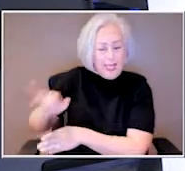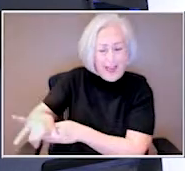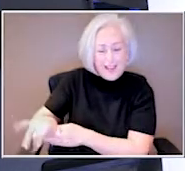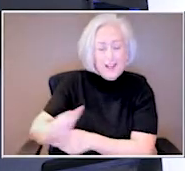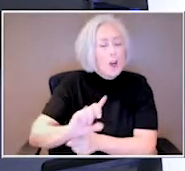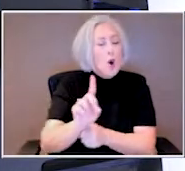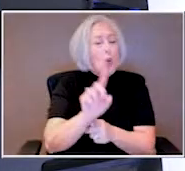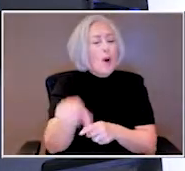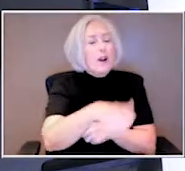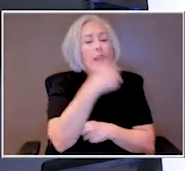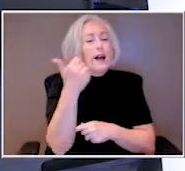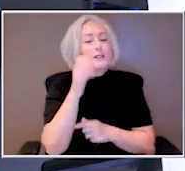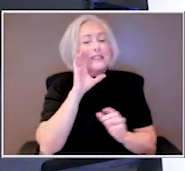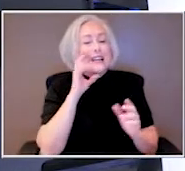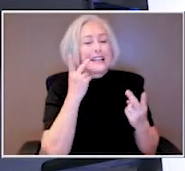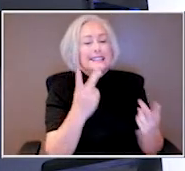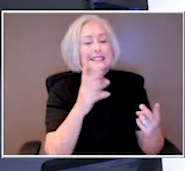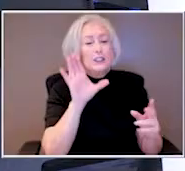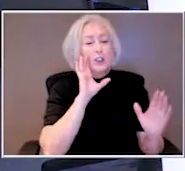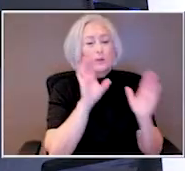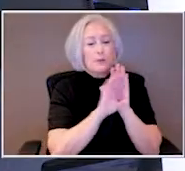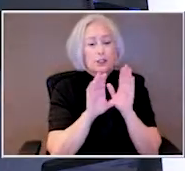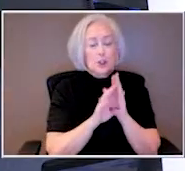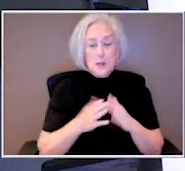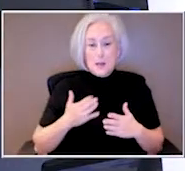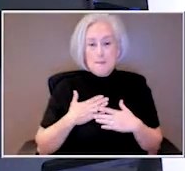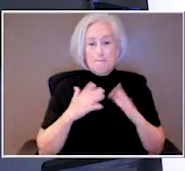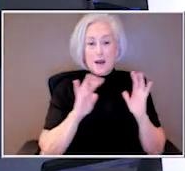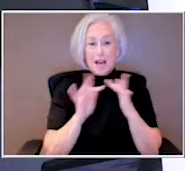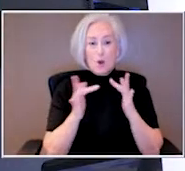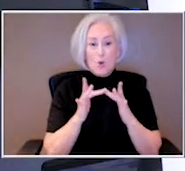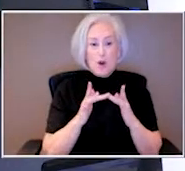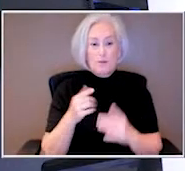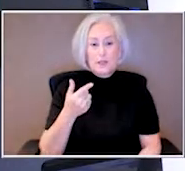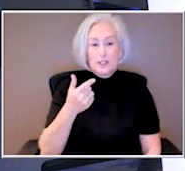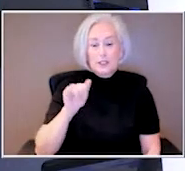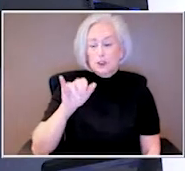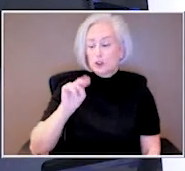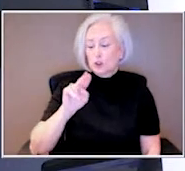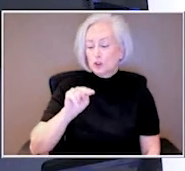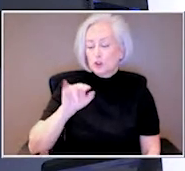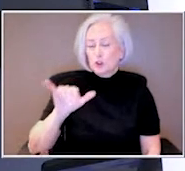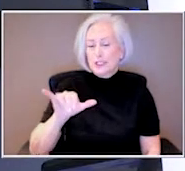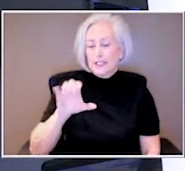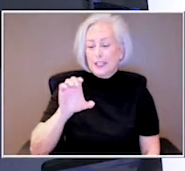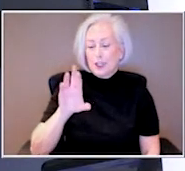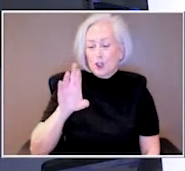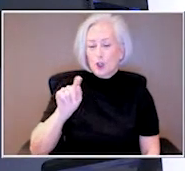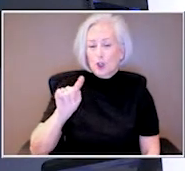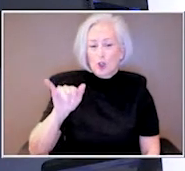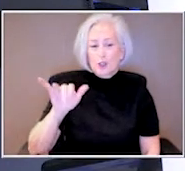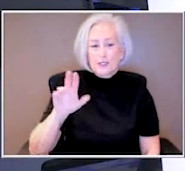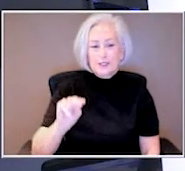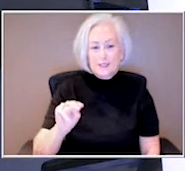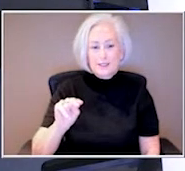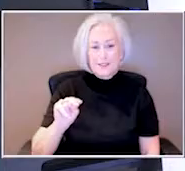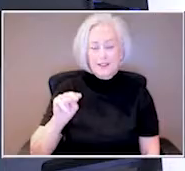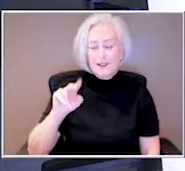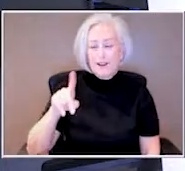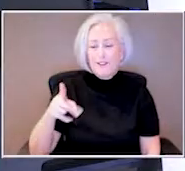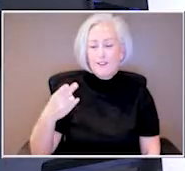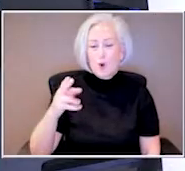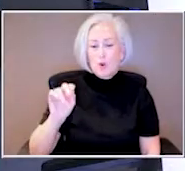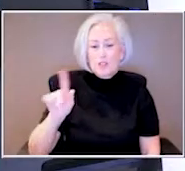place that you could find these photos? They're on my website. Okay. Yeah, Where? GinnyCurtinPhotography.com. Okay, fantastic. Jill says, what a